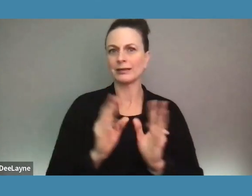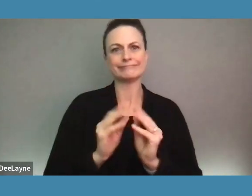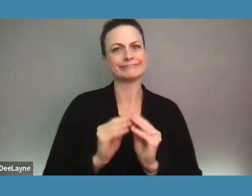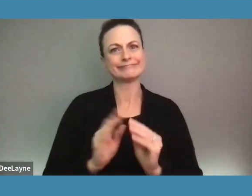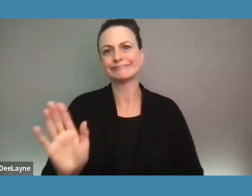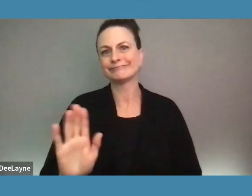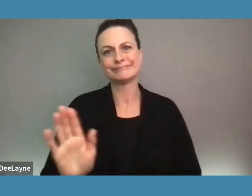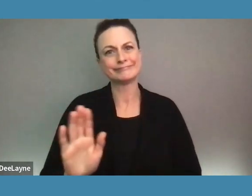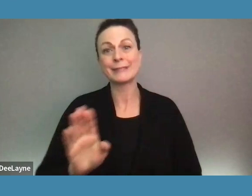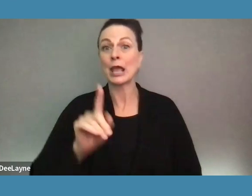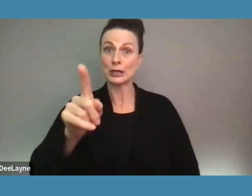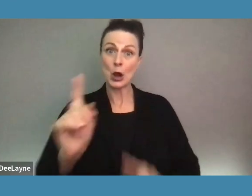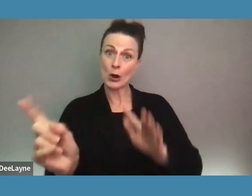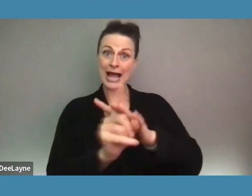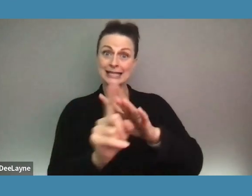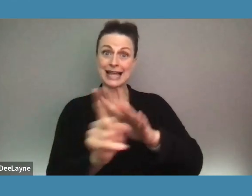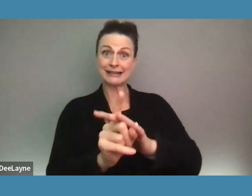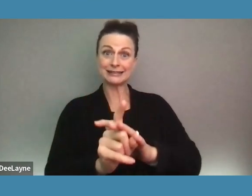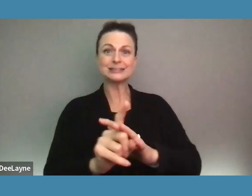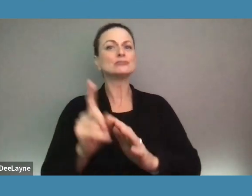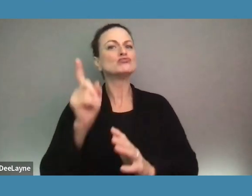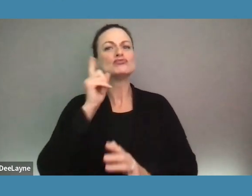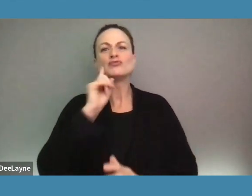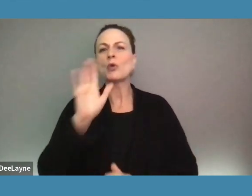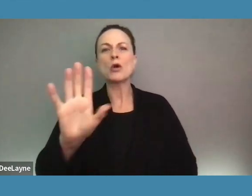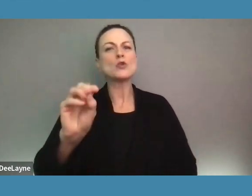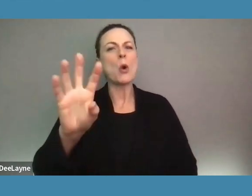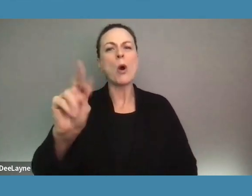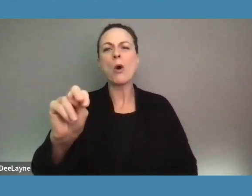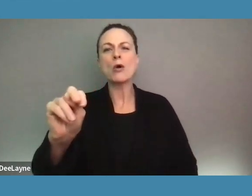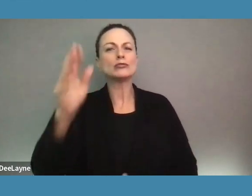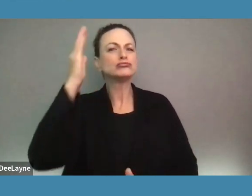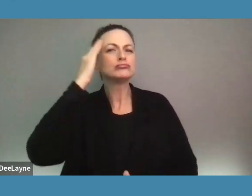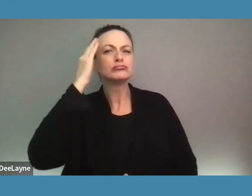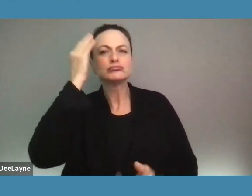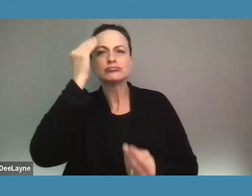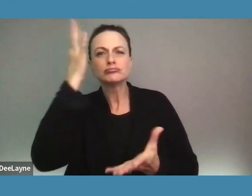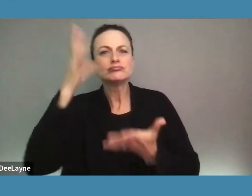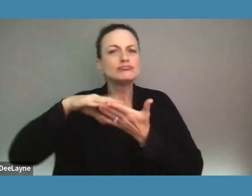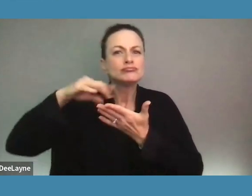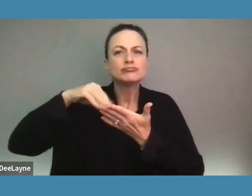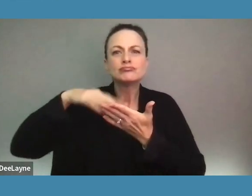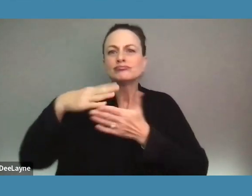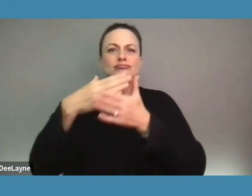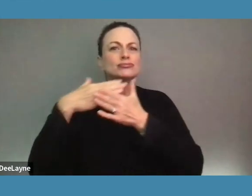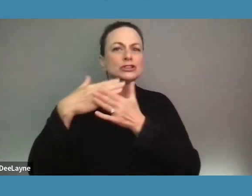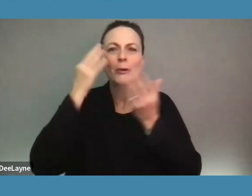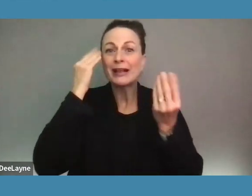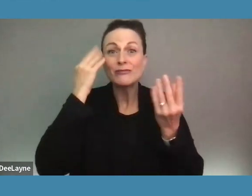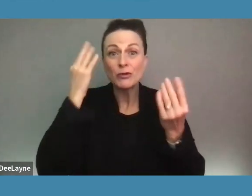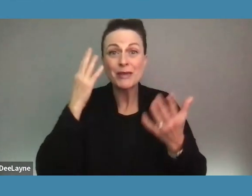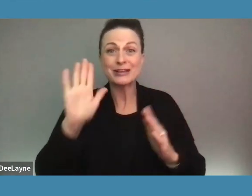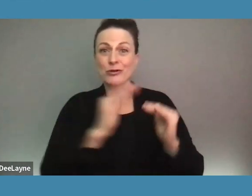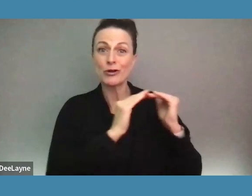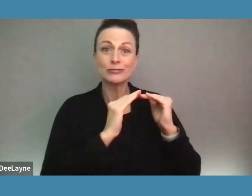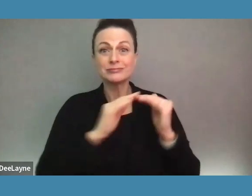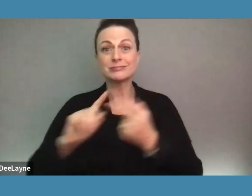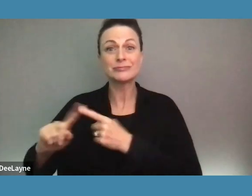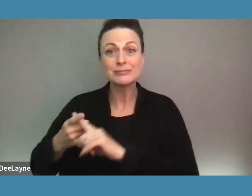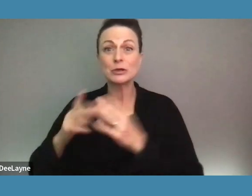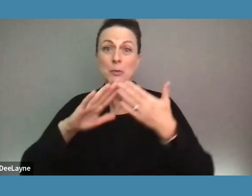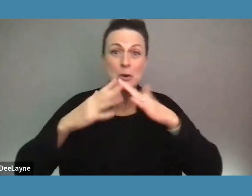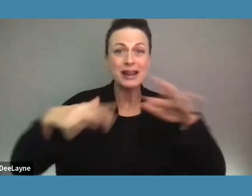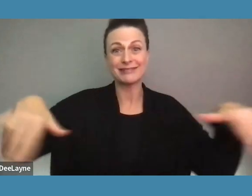your attendance is simply for your own knowledge and sharing information with your colleagues and